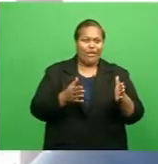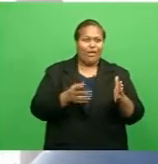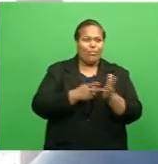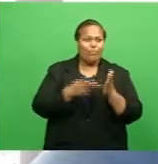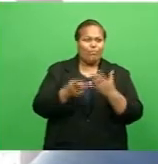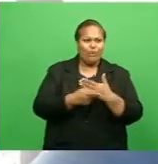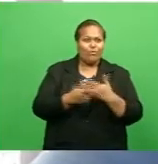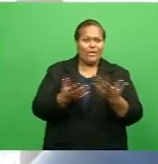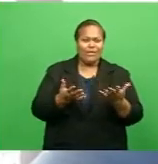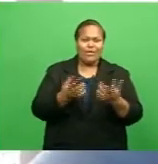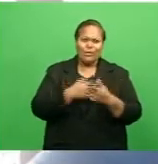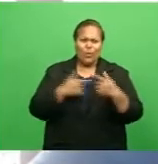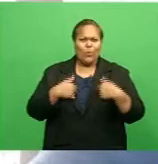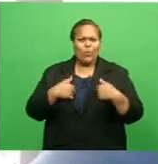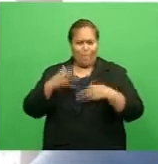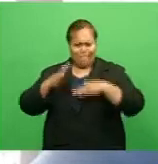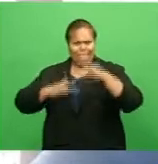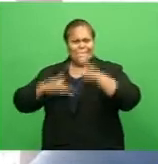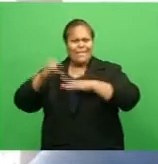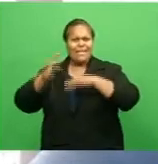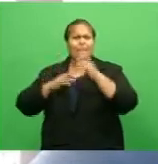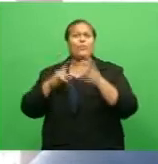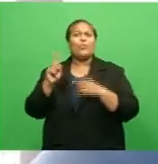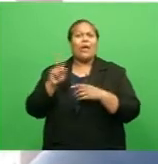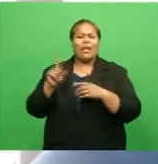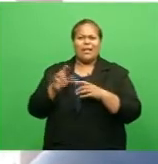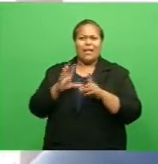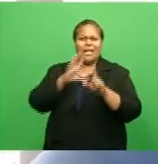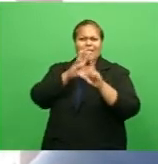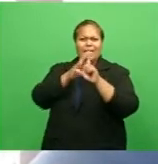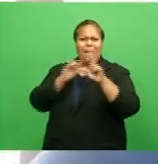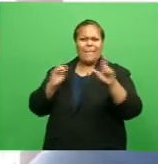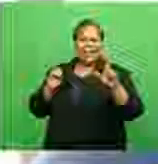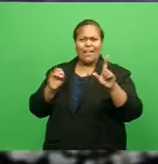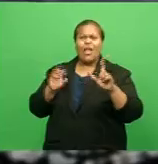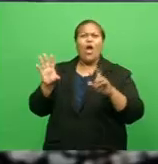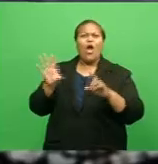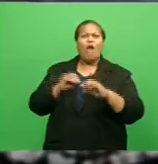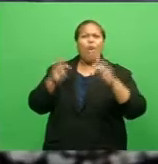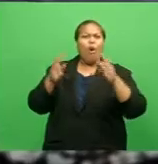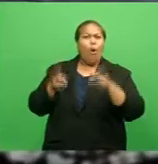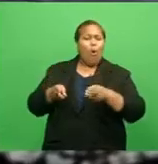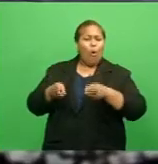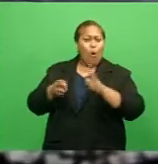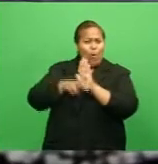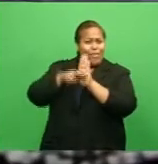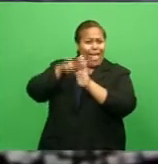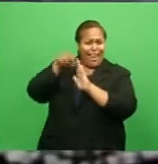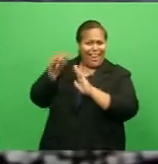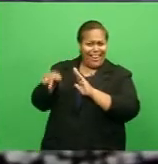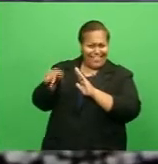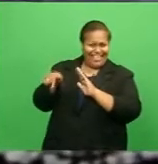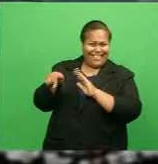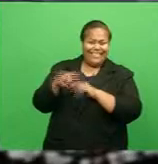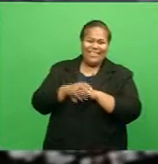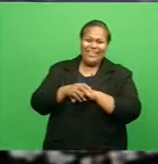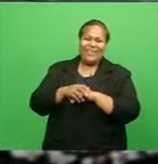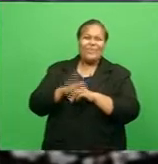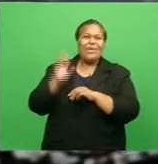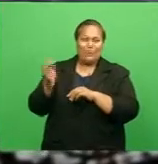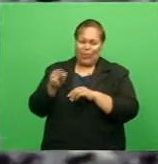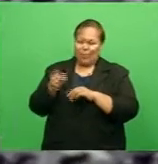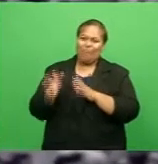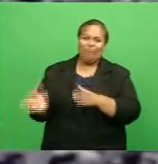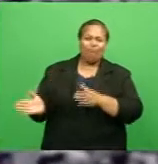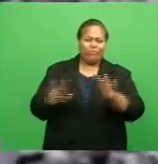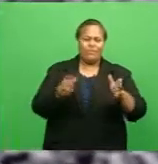we built a replica, a scaled replica of the Southern Cross, the aeroplane that landed in Albert Park, okay, as